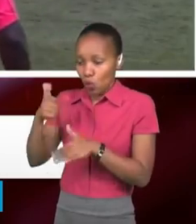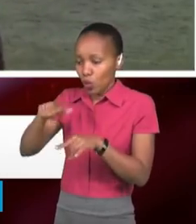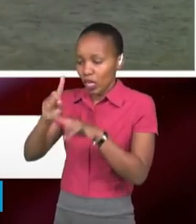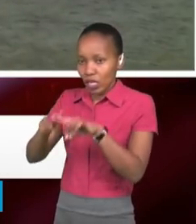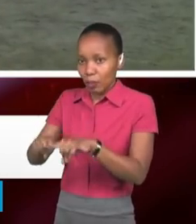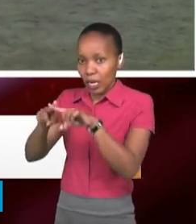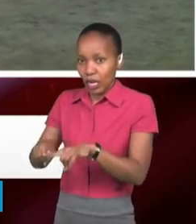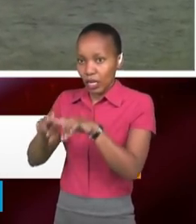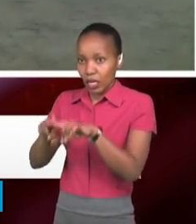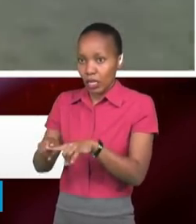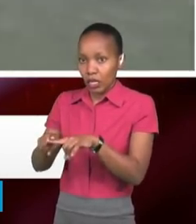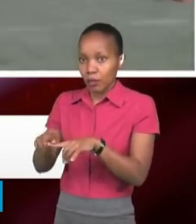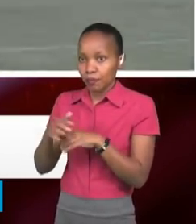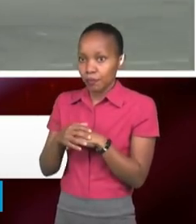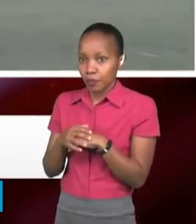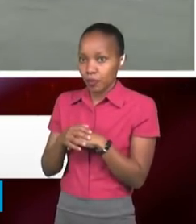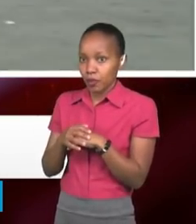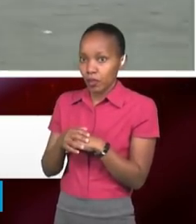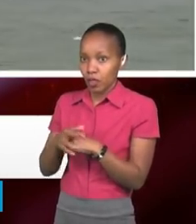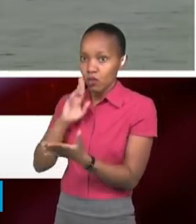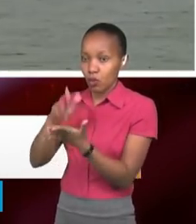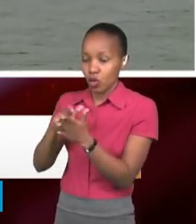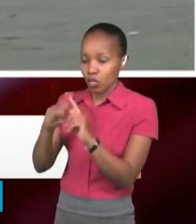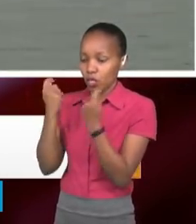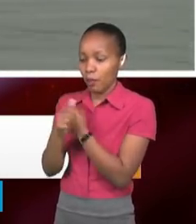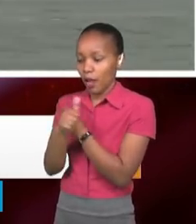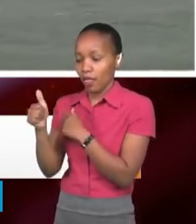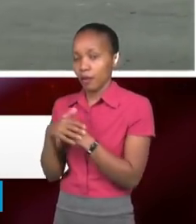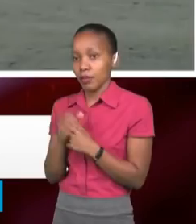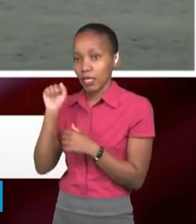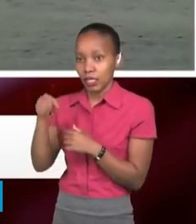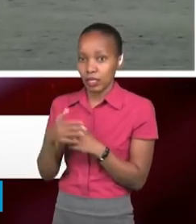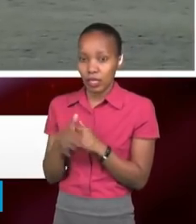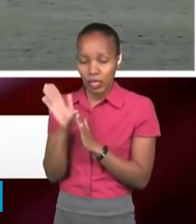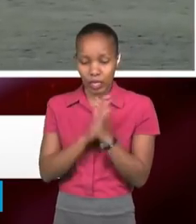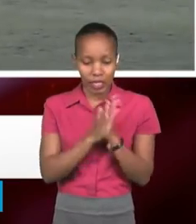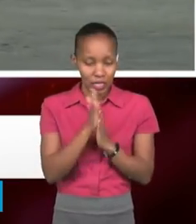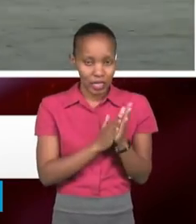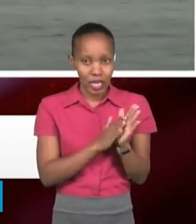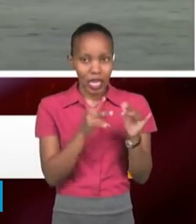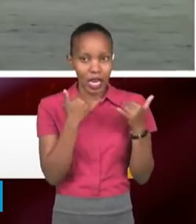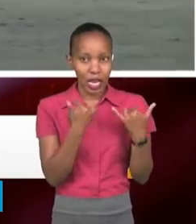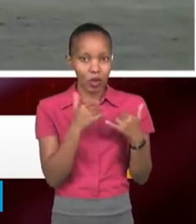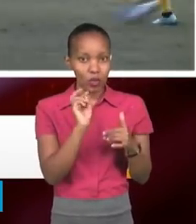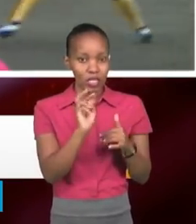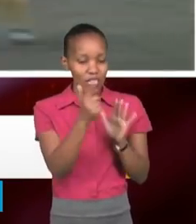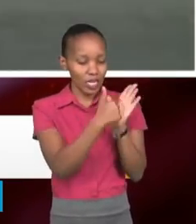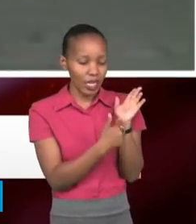on the results for other teams. Okay. Yes. Okay. Interesting. Now, looking at also the